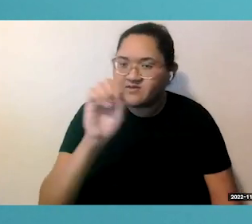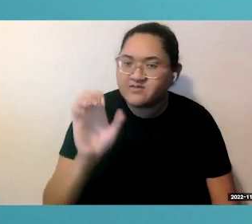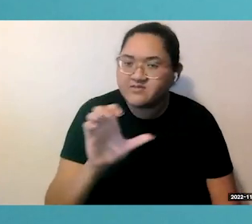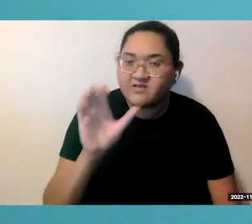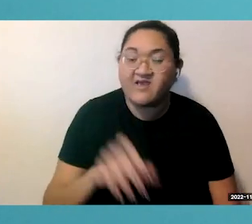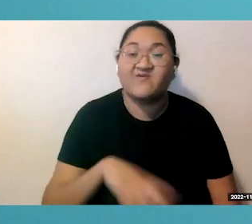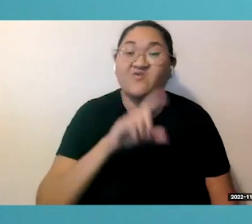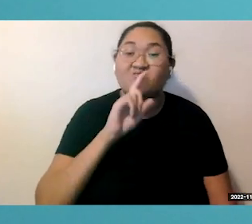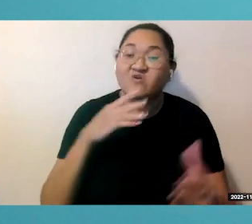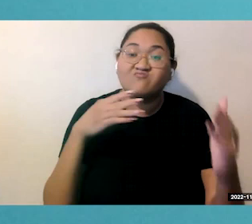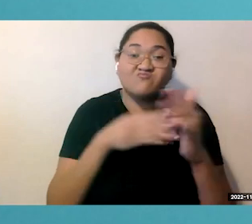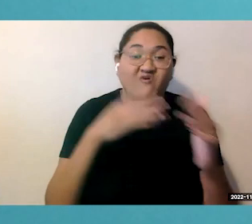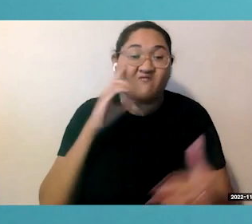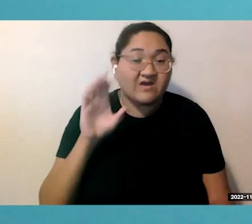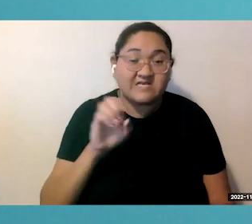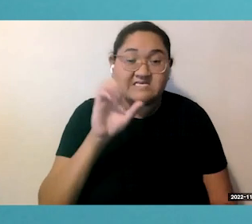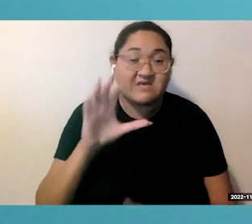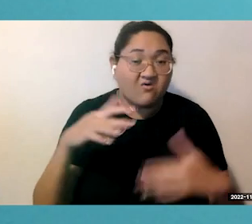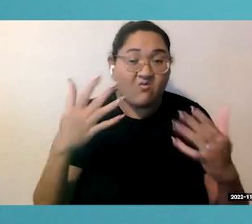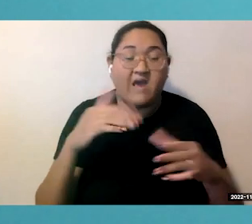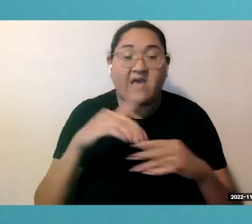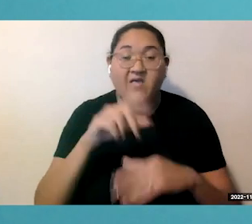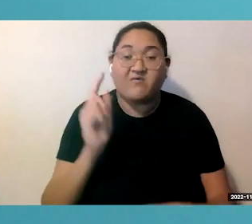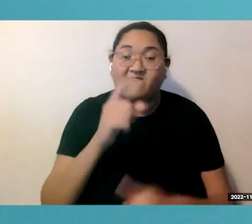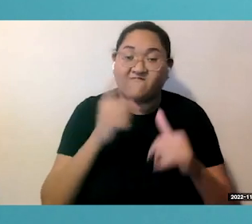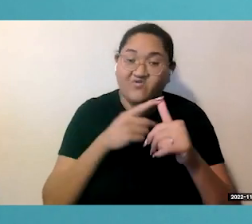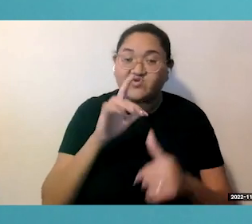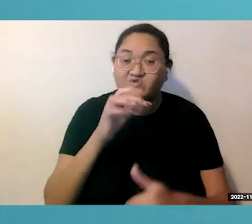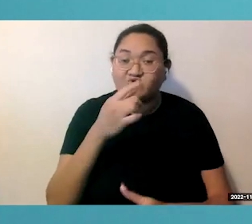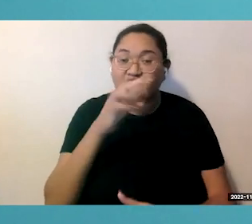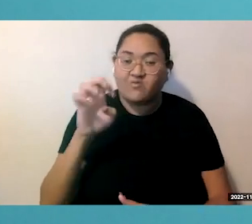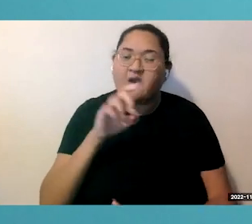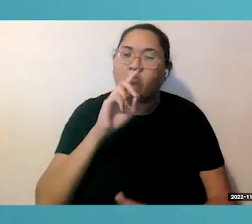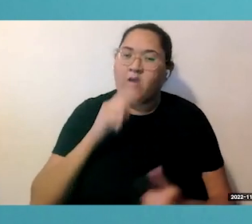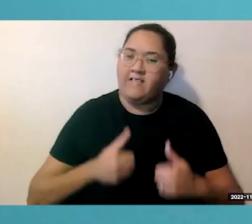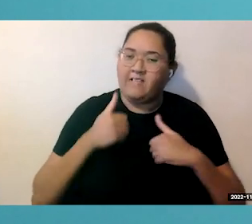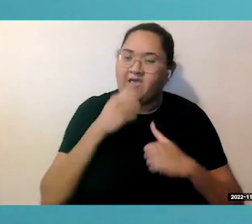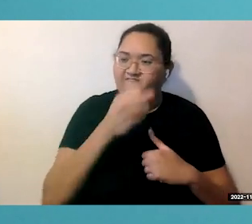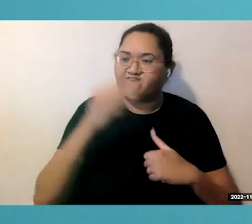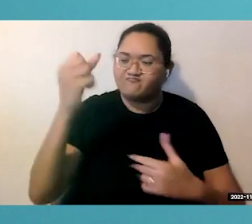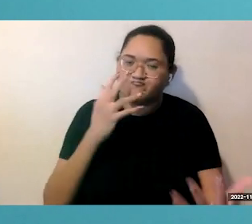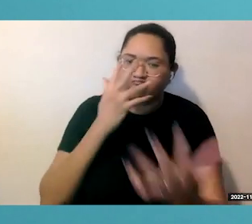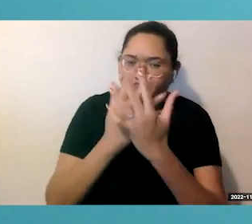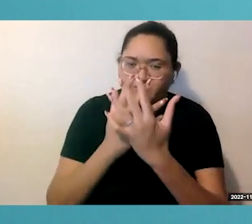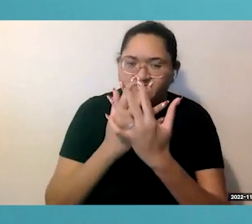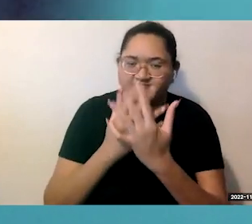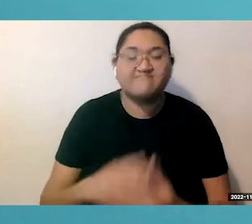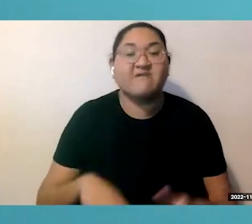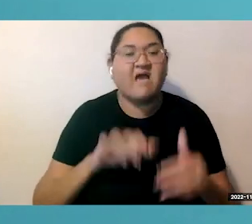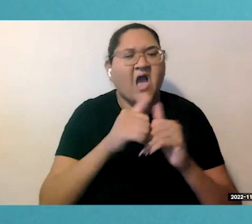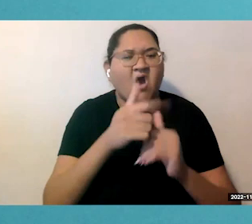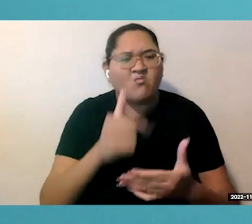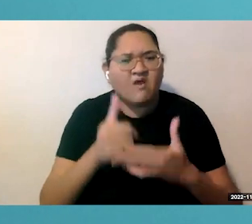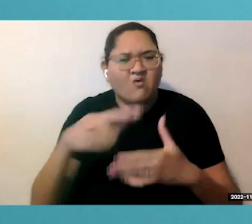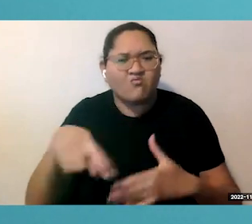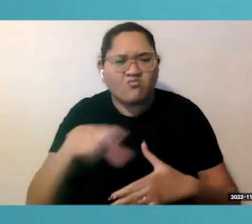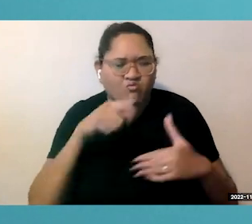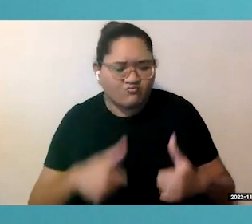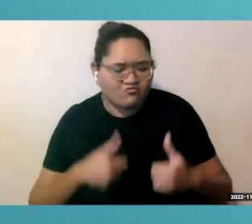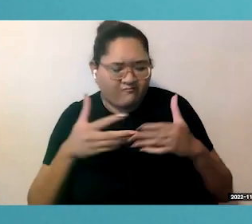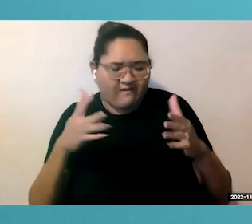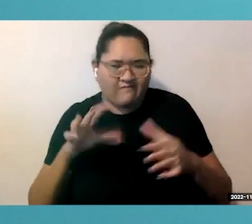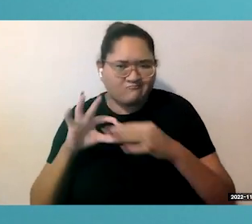be charged with CSC. The maximum charge for CSC in the first degree is life imprisonment. How can you